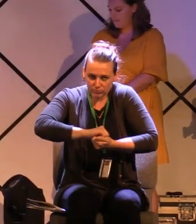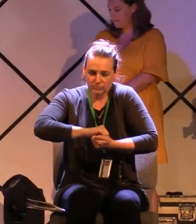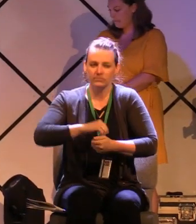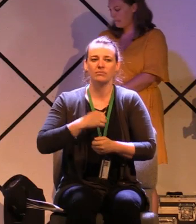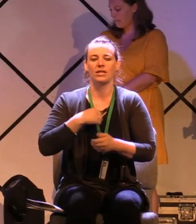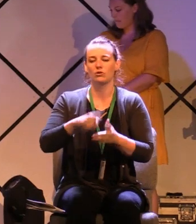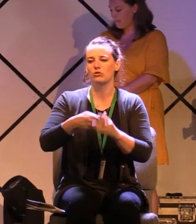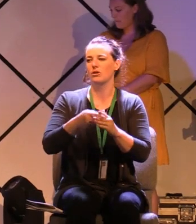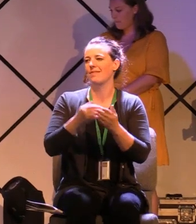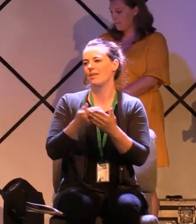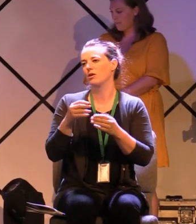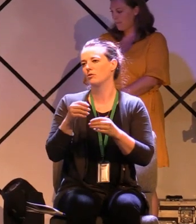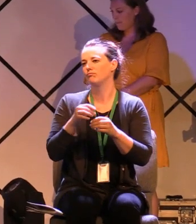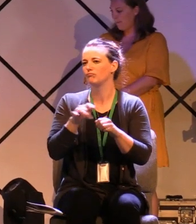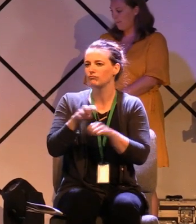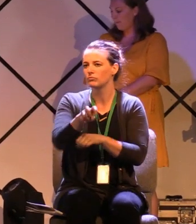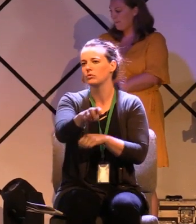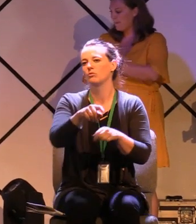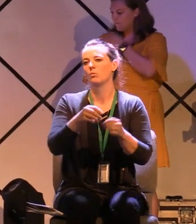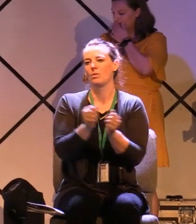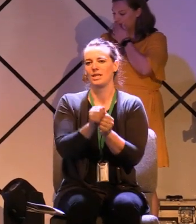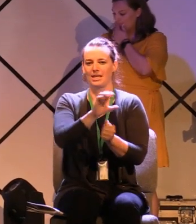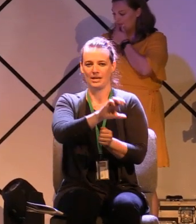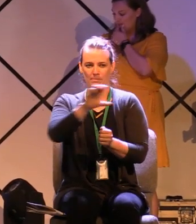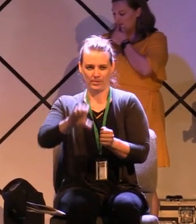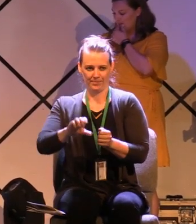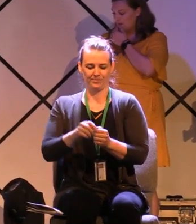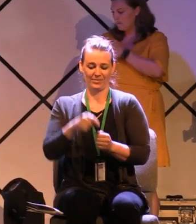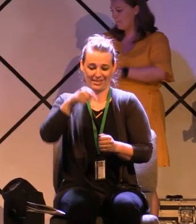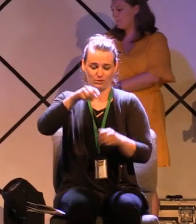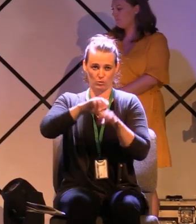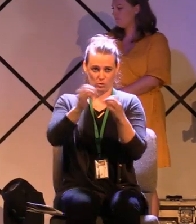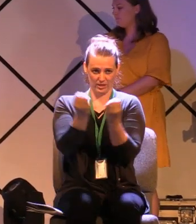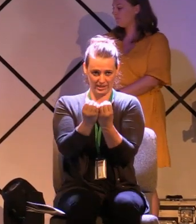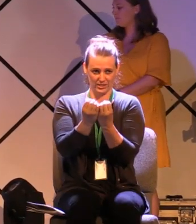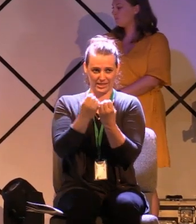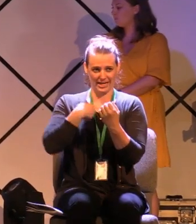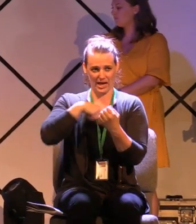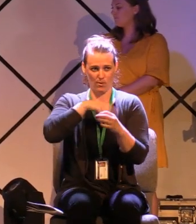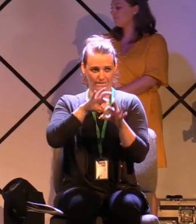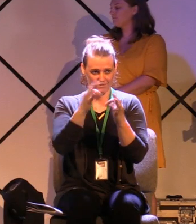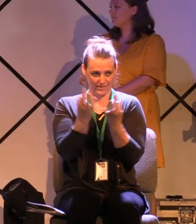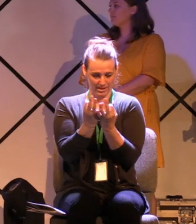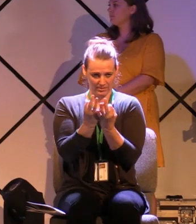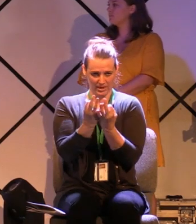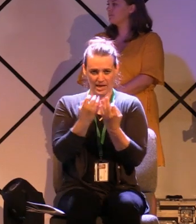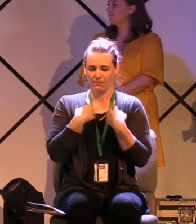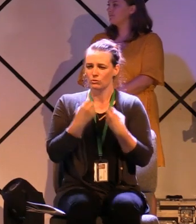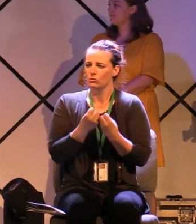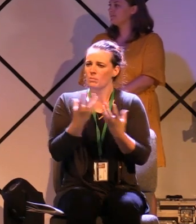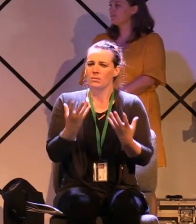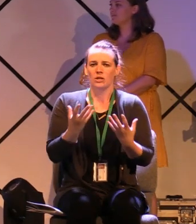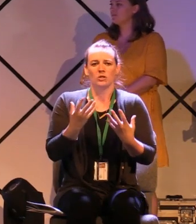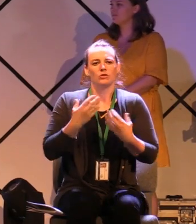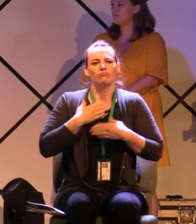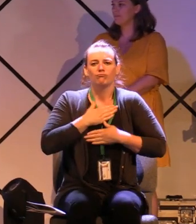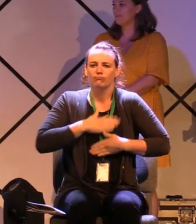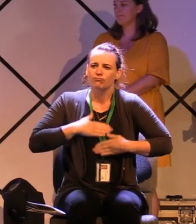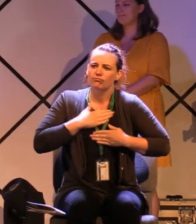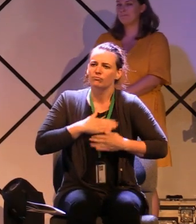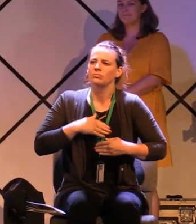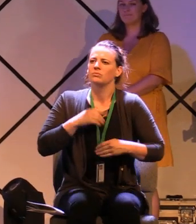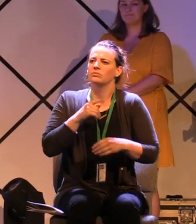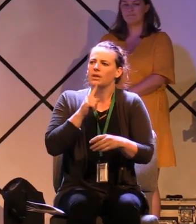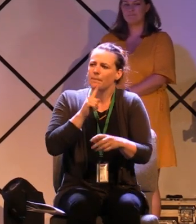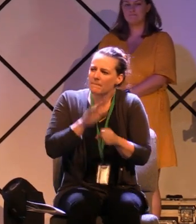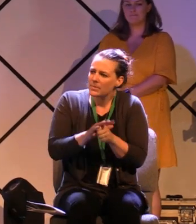Canine Companions and our wonderful family. This organization and our extensive family is filled to the brim with passionate and dedicated